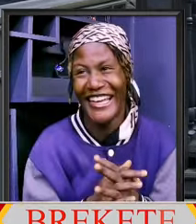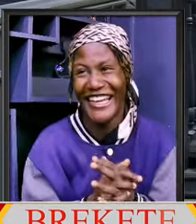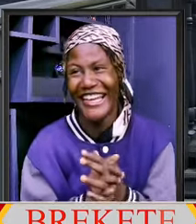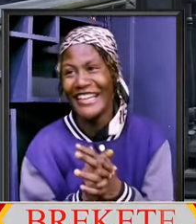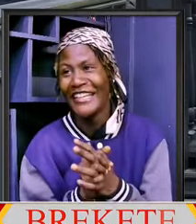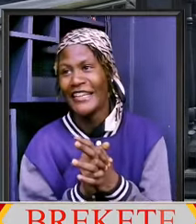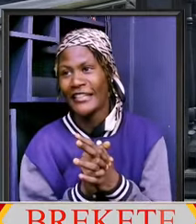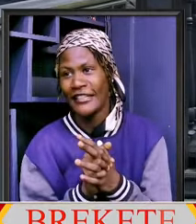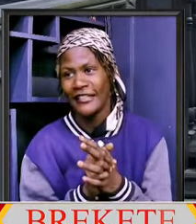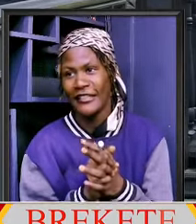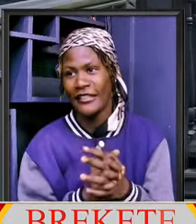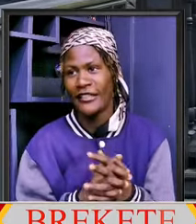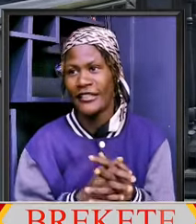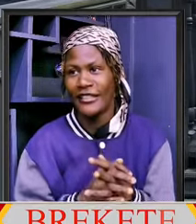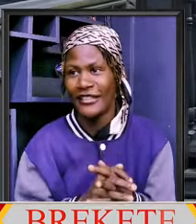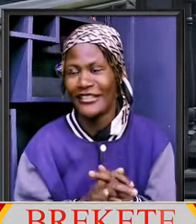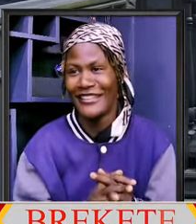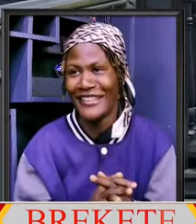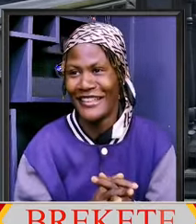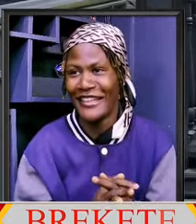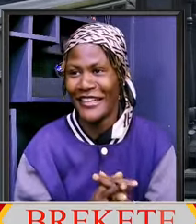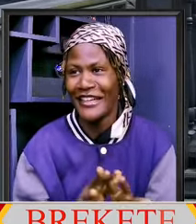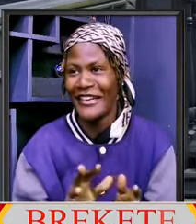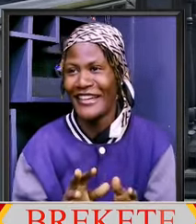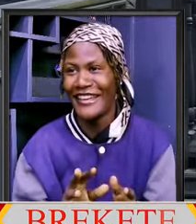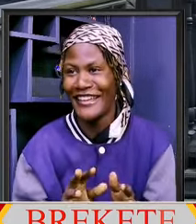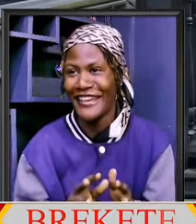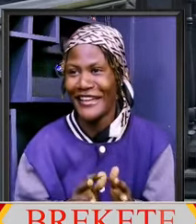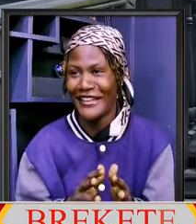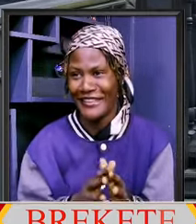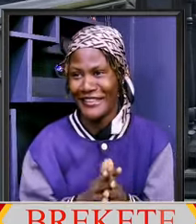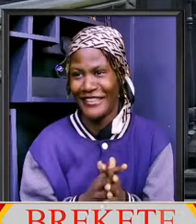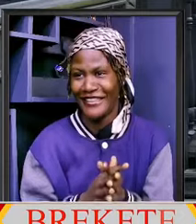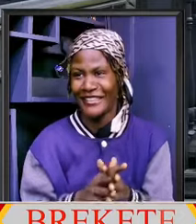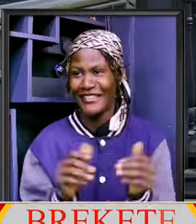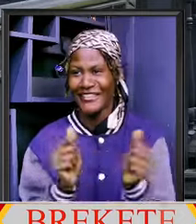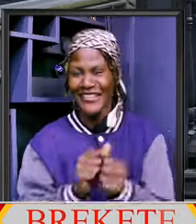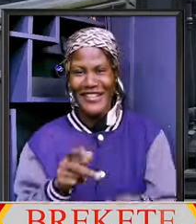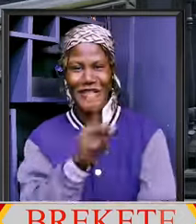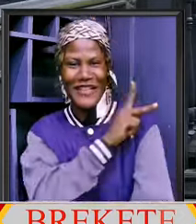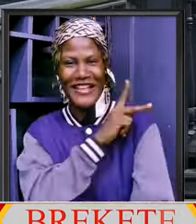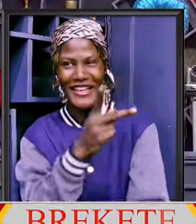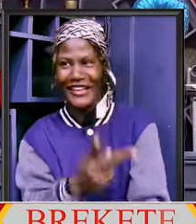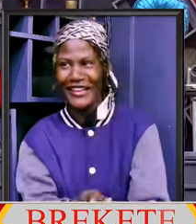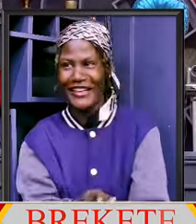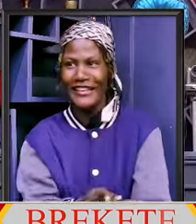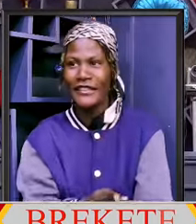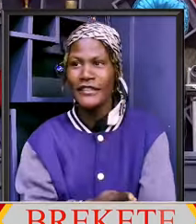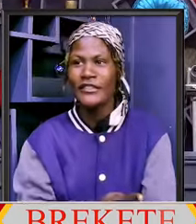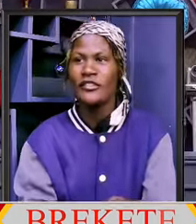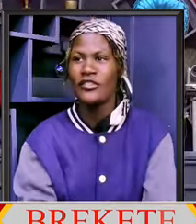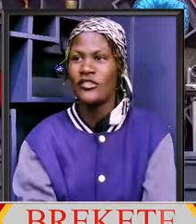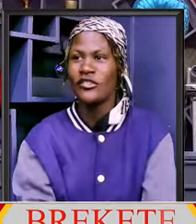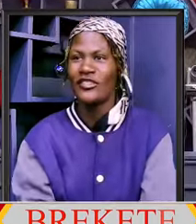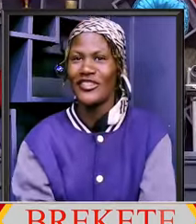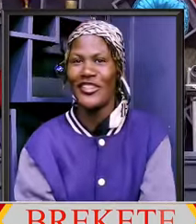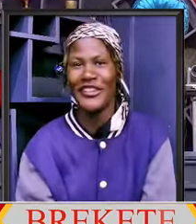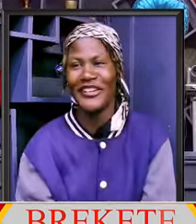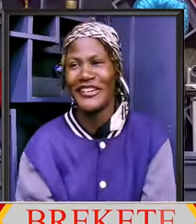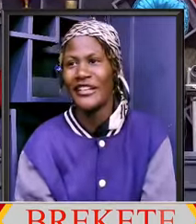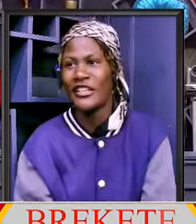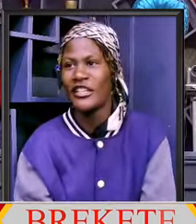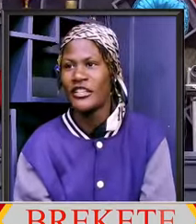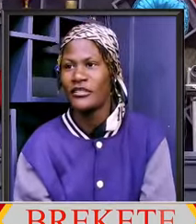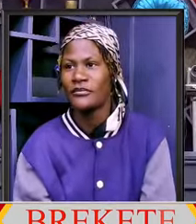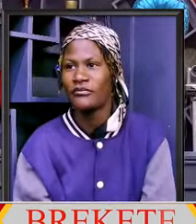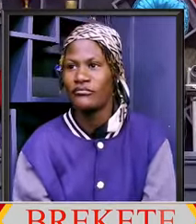easy. 1986. 1986. March 9 with the pregnancy. March 9. They removed the